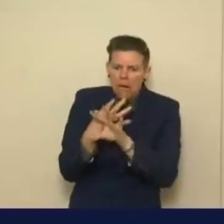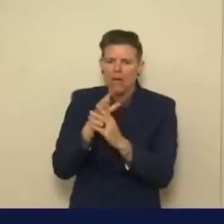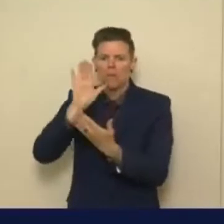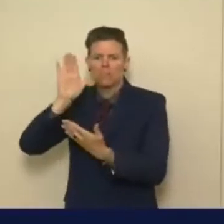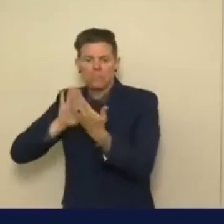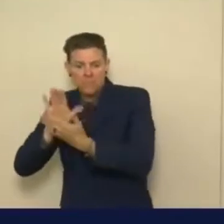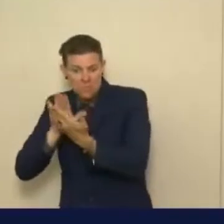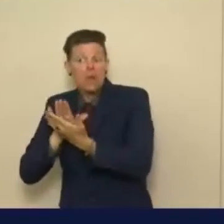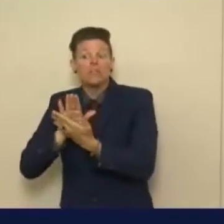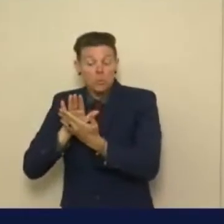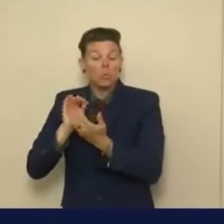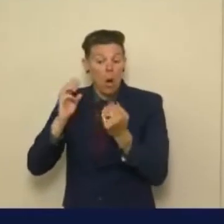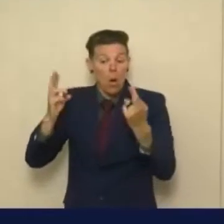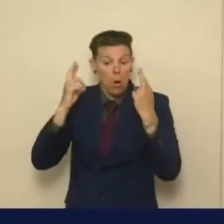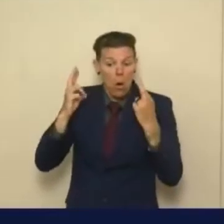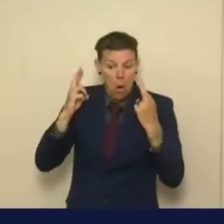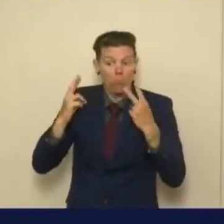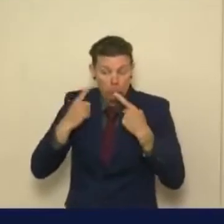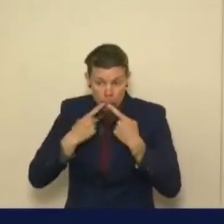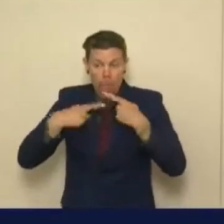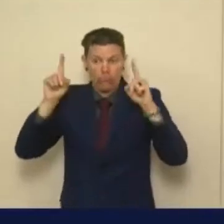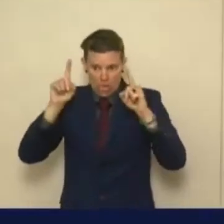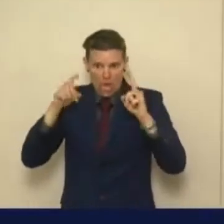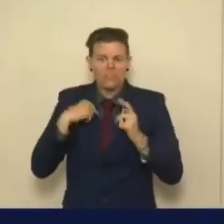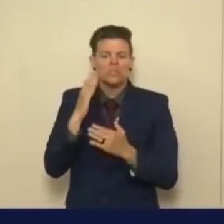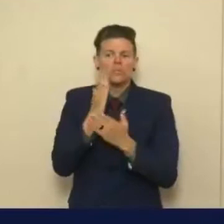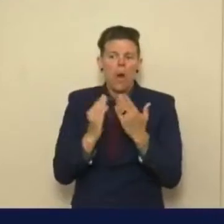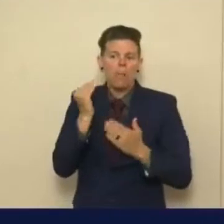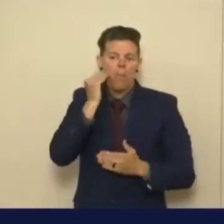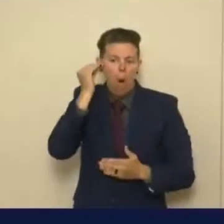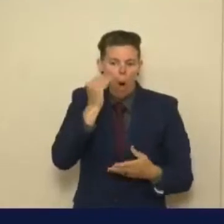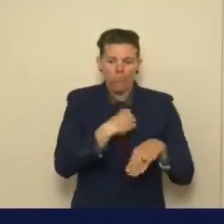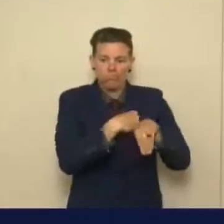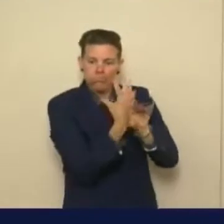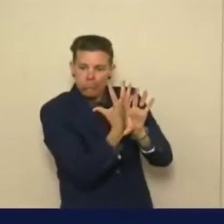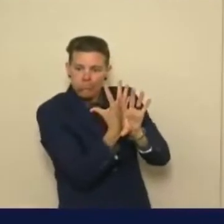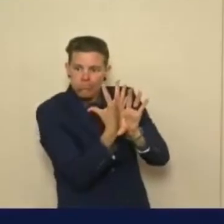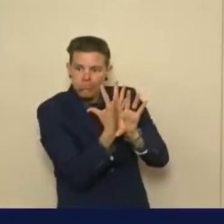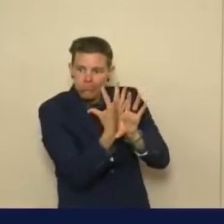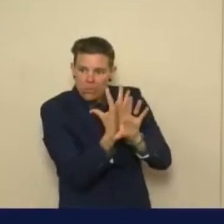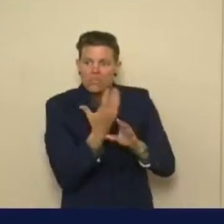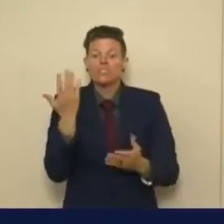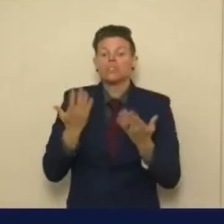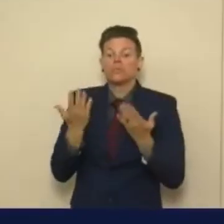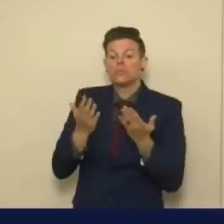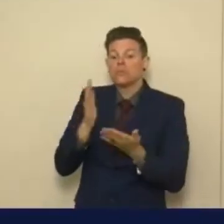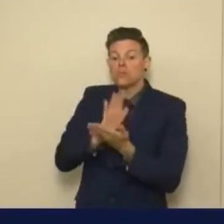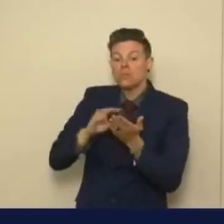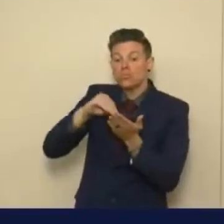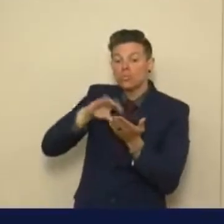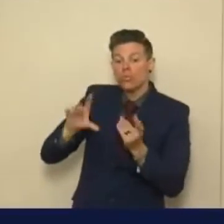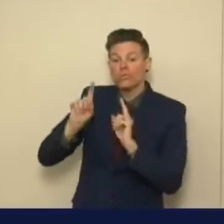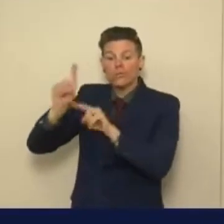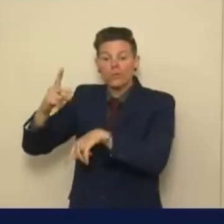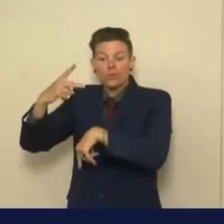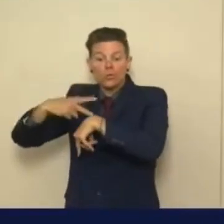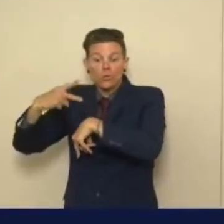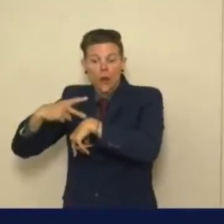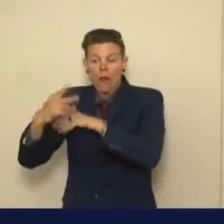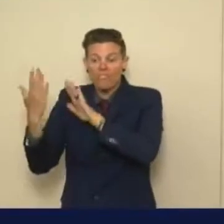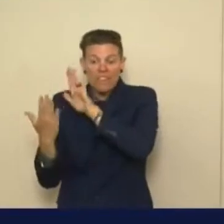have some distance learning at home, we have kids coming 2 days a week to school. This is a very complicated model to work. It's